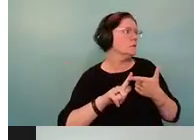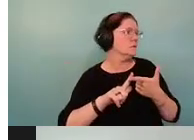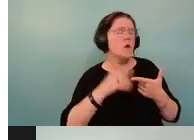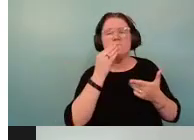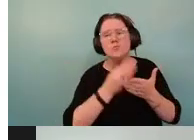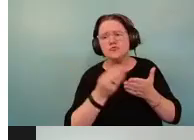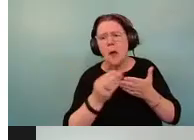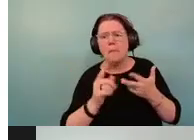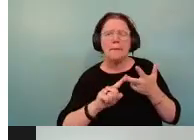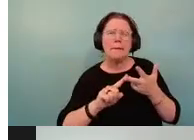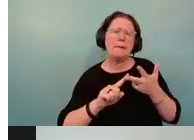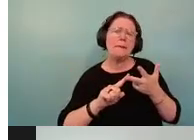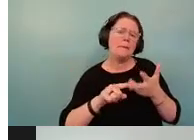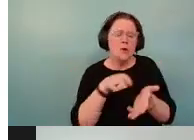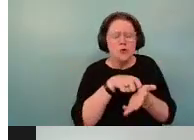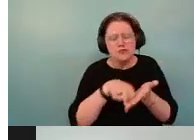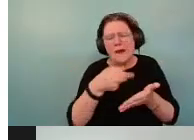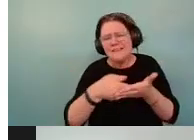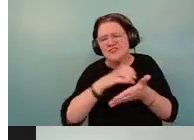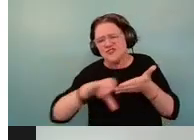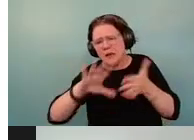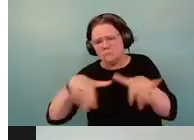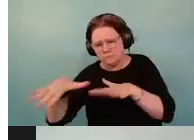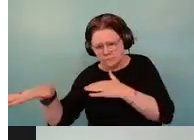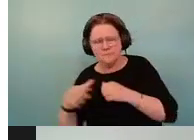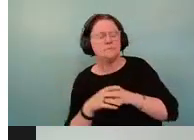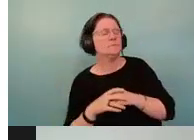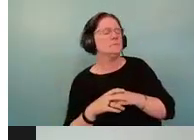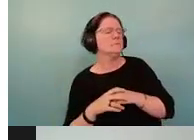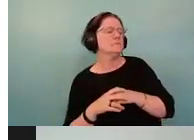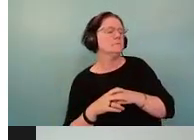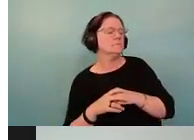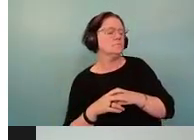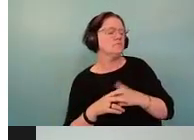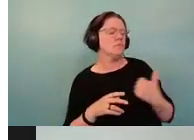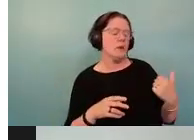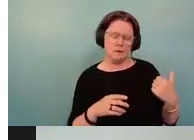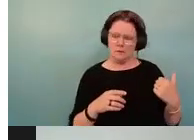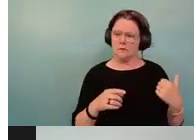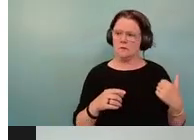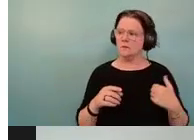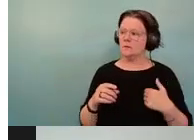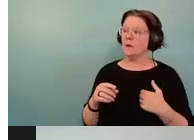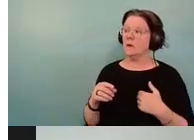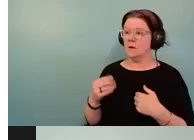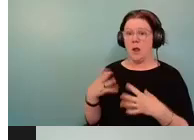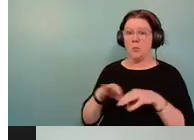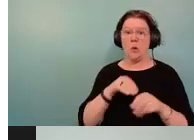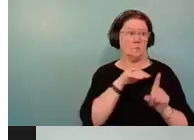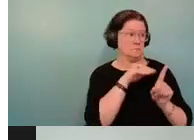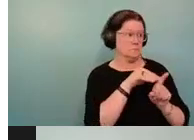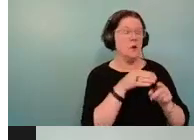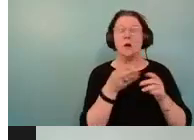kind of with bills and writing checks and things like that. And she was always told, keep your door locked and don't